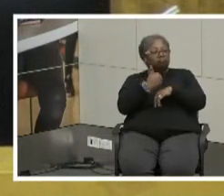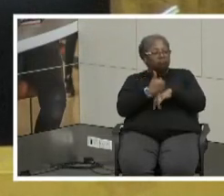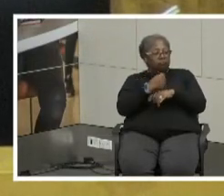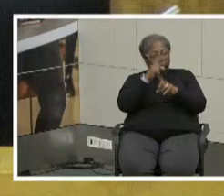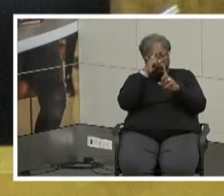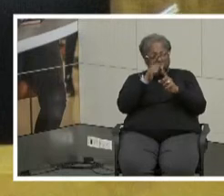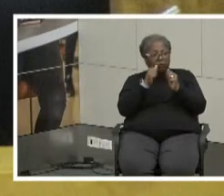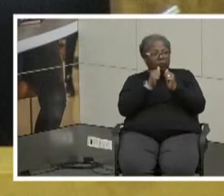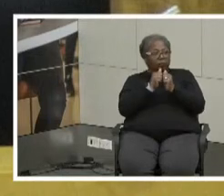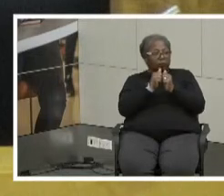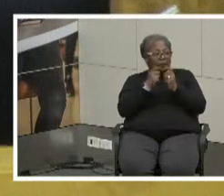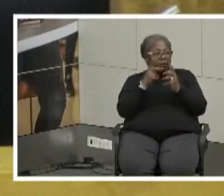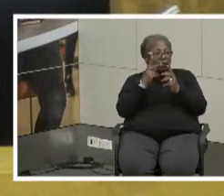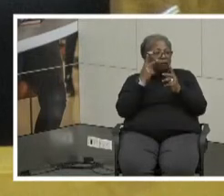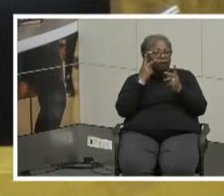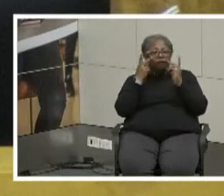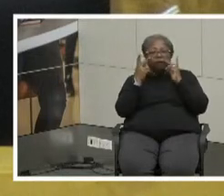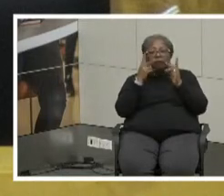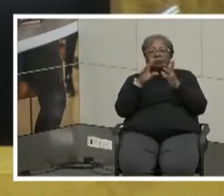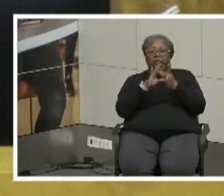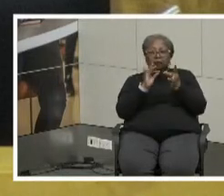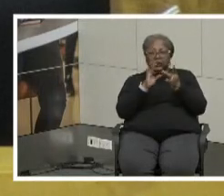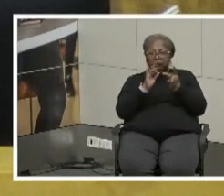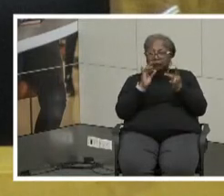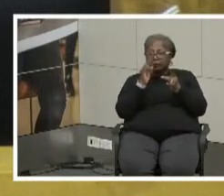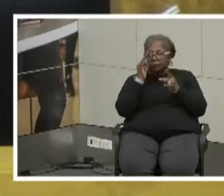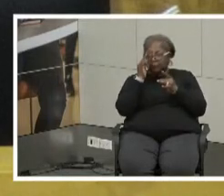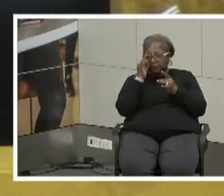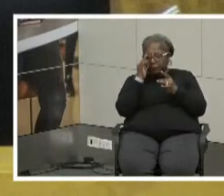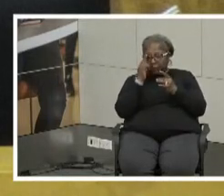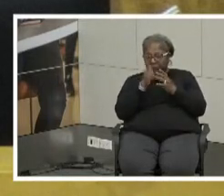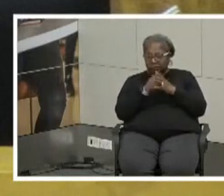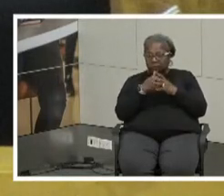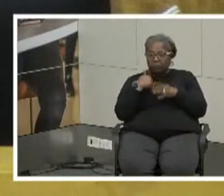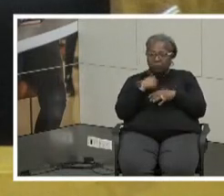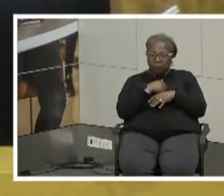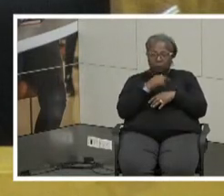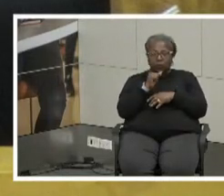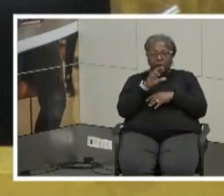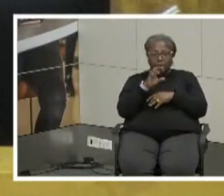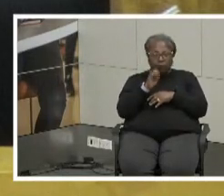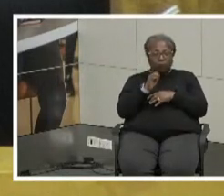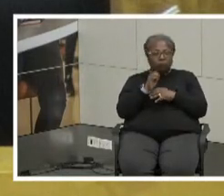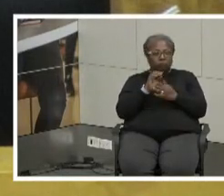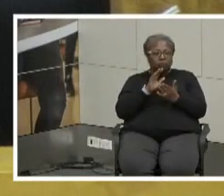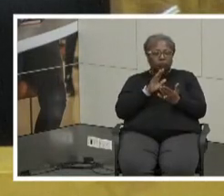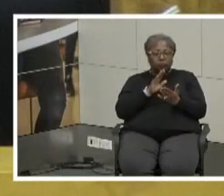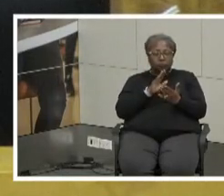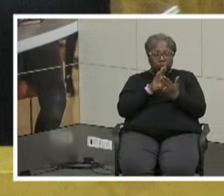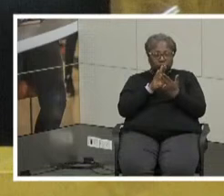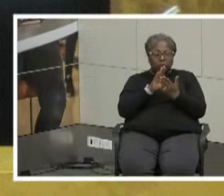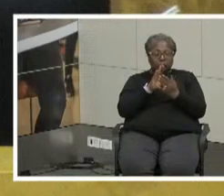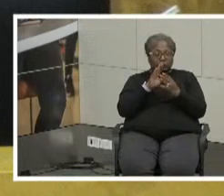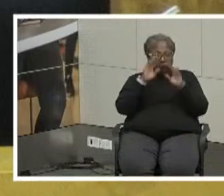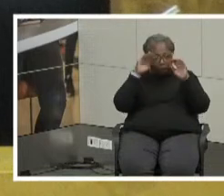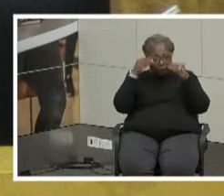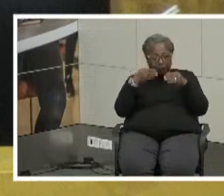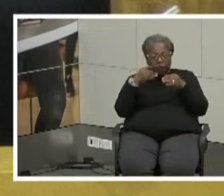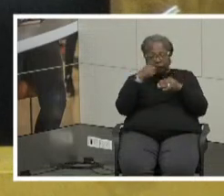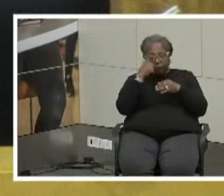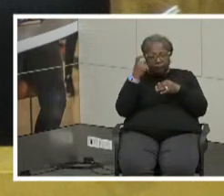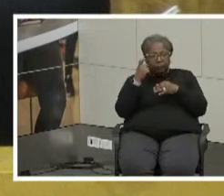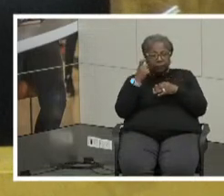a vision statement Etc um we are approaching Focus because